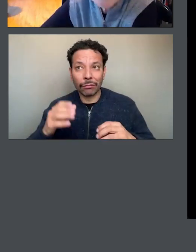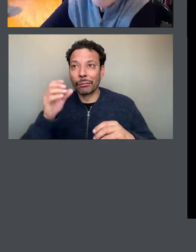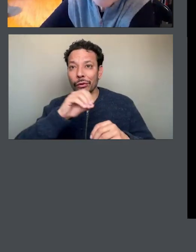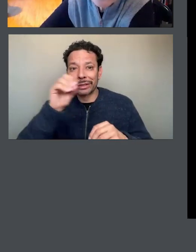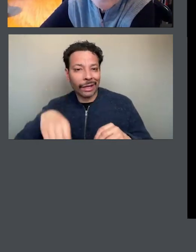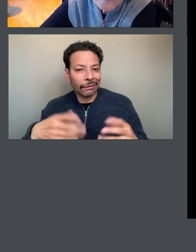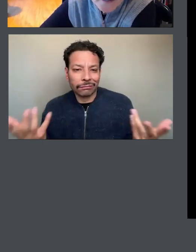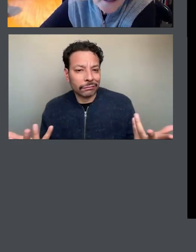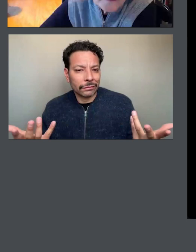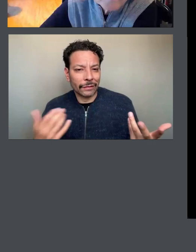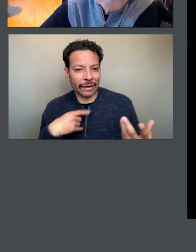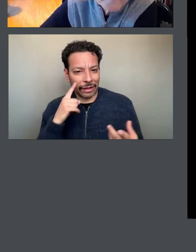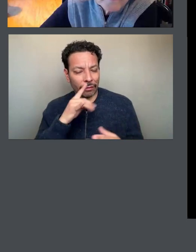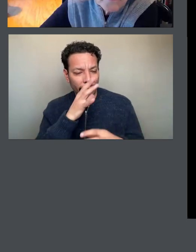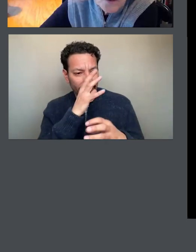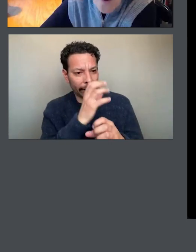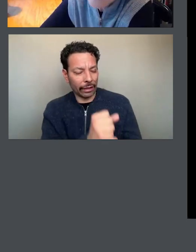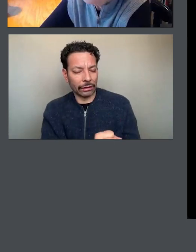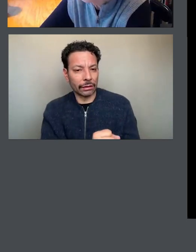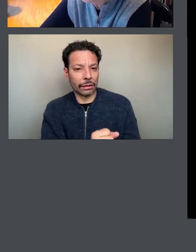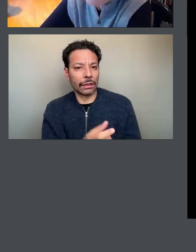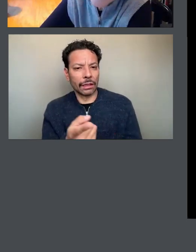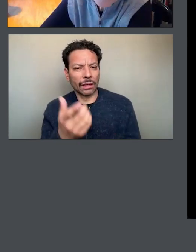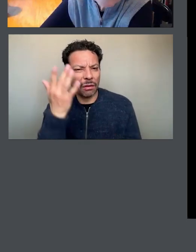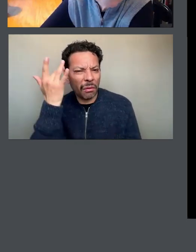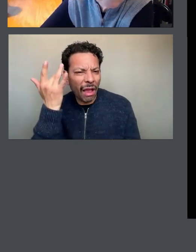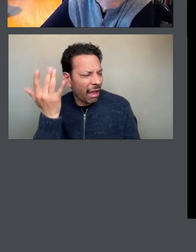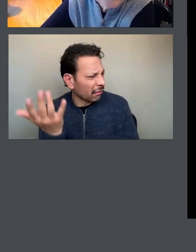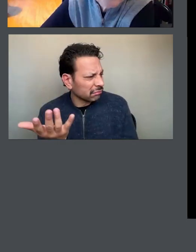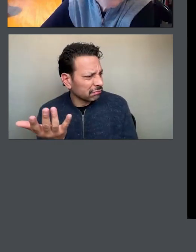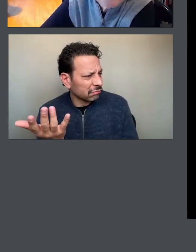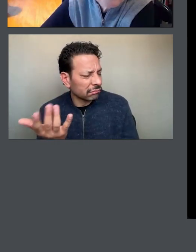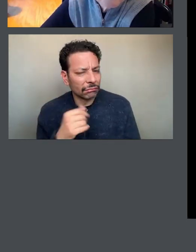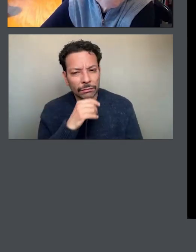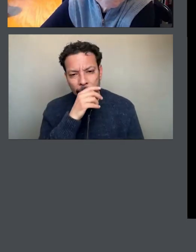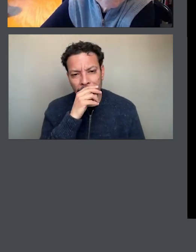And I think that's fascinating. Why is that?